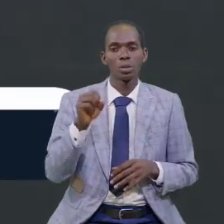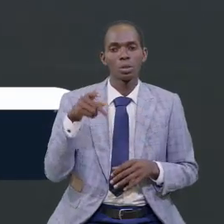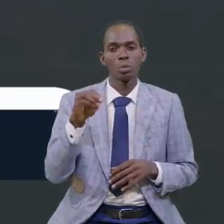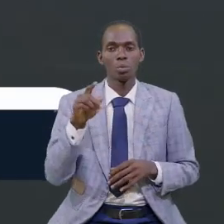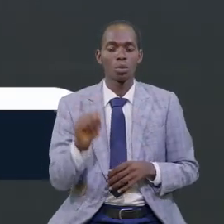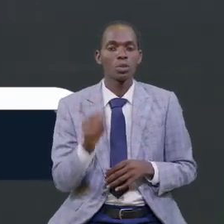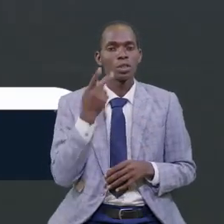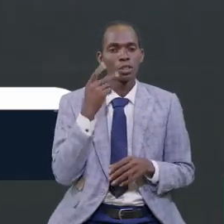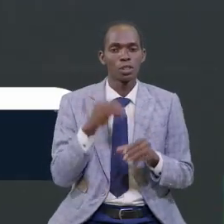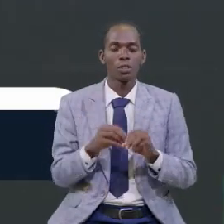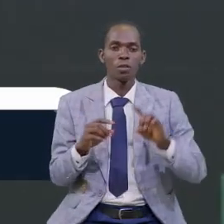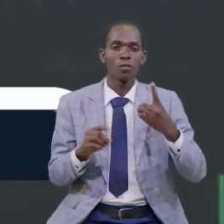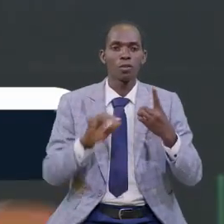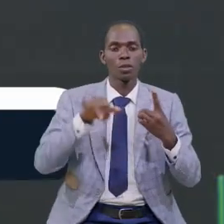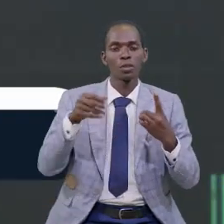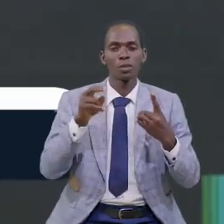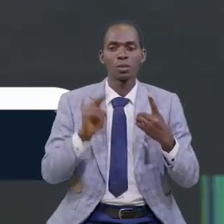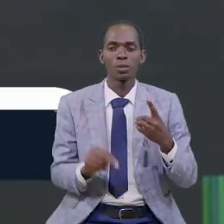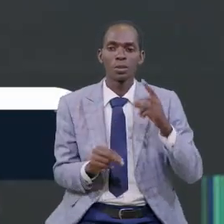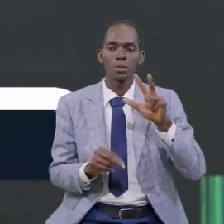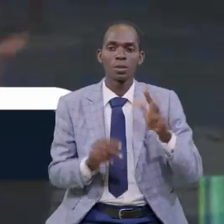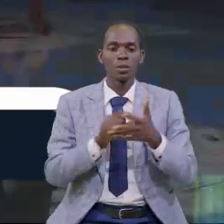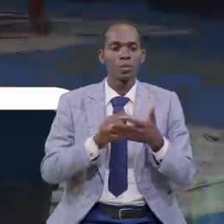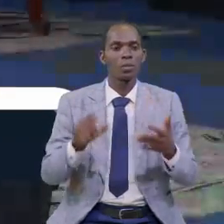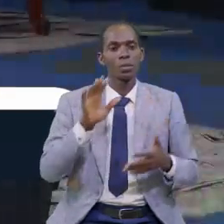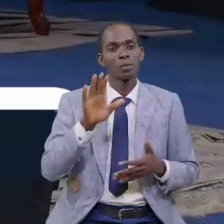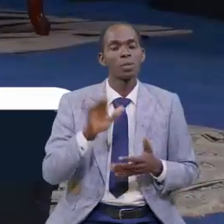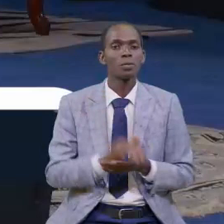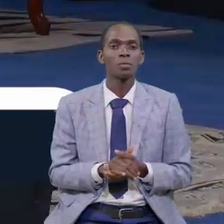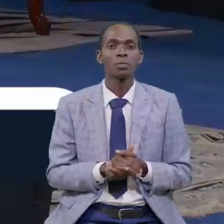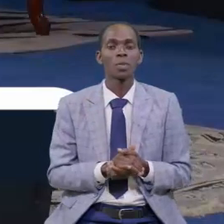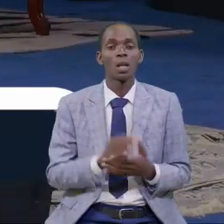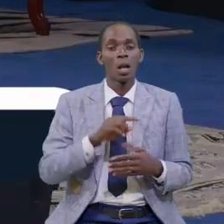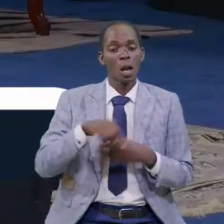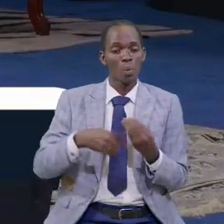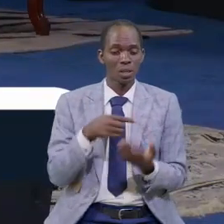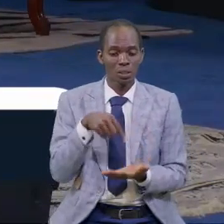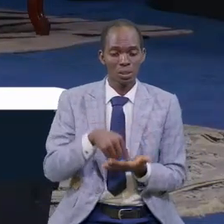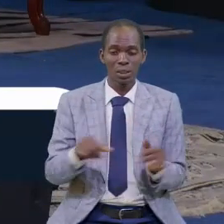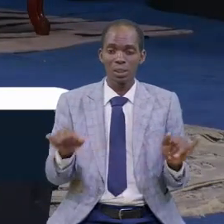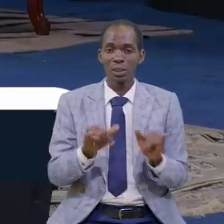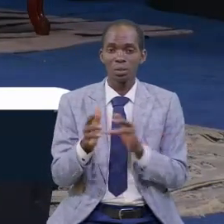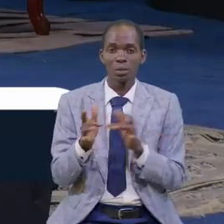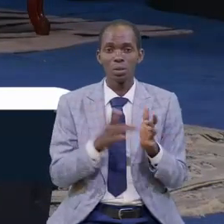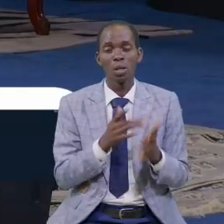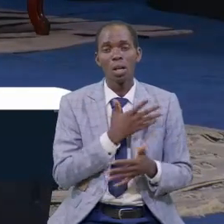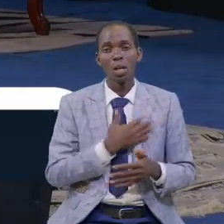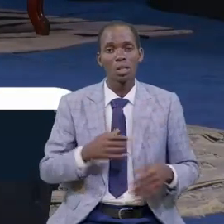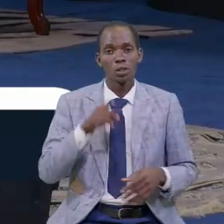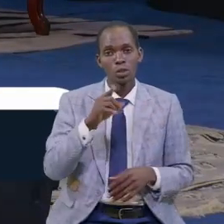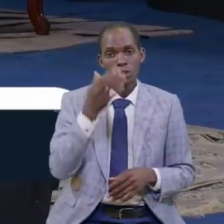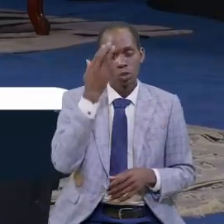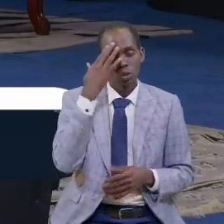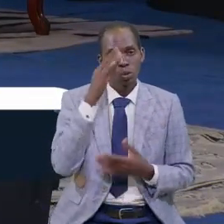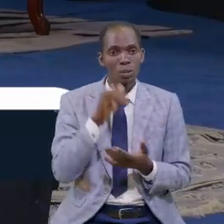chapter 3, verse 5, about the same Jesus. And ye know that he was manifested